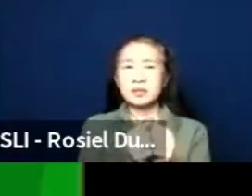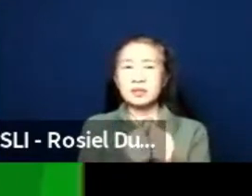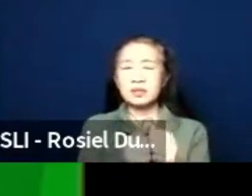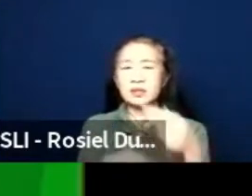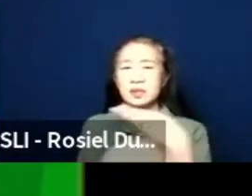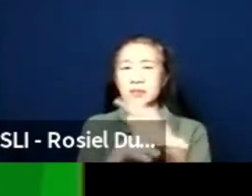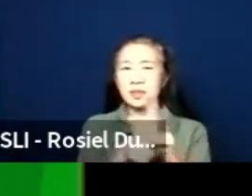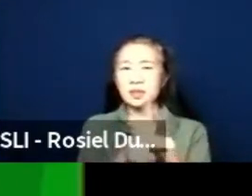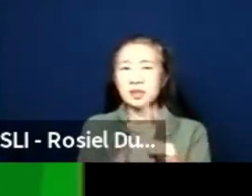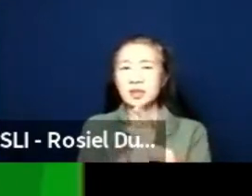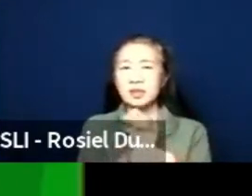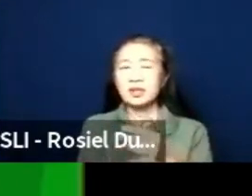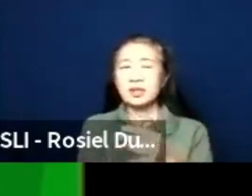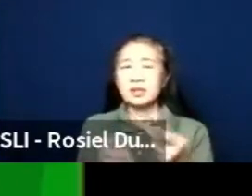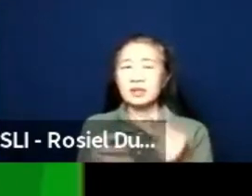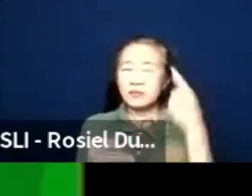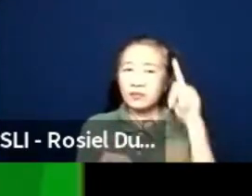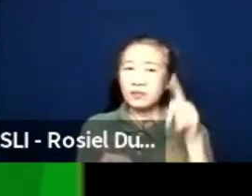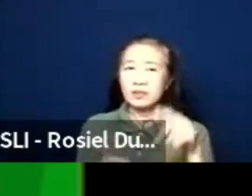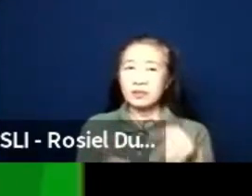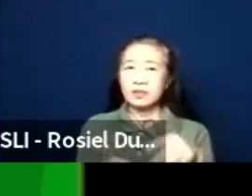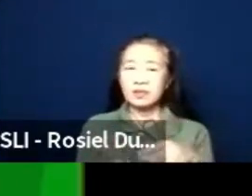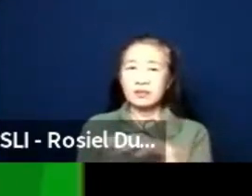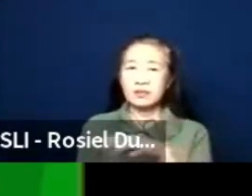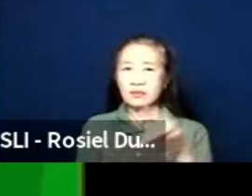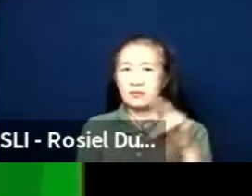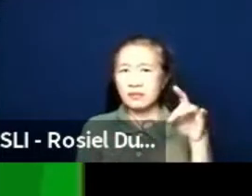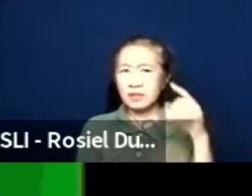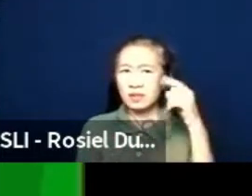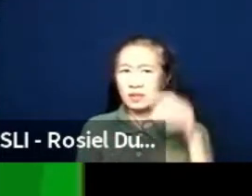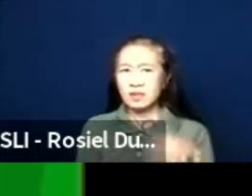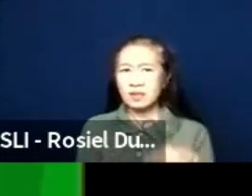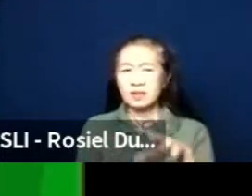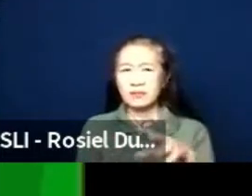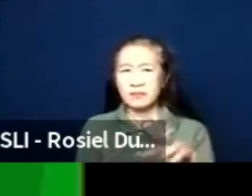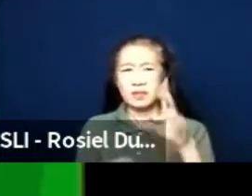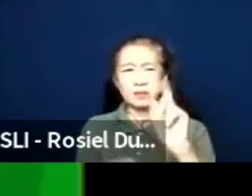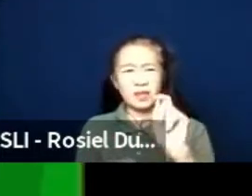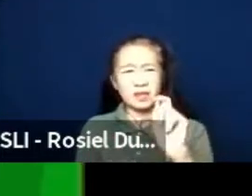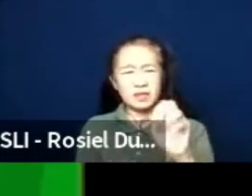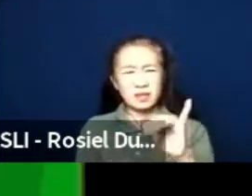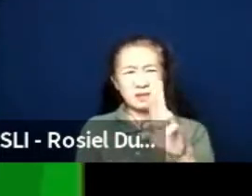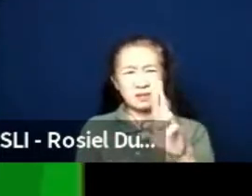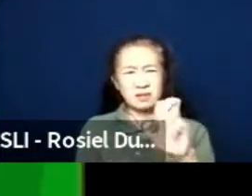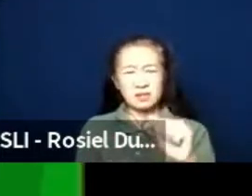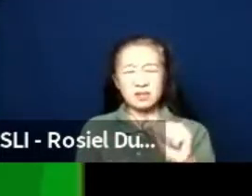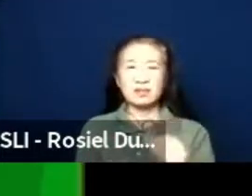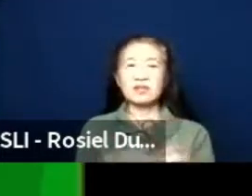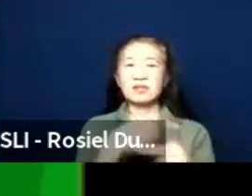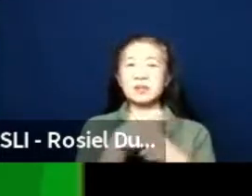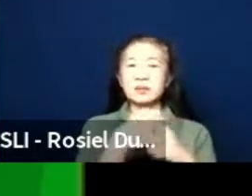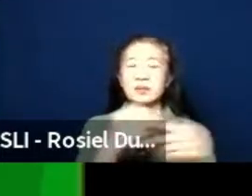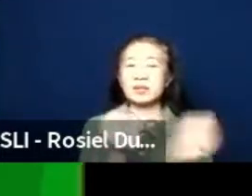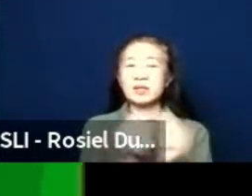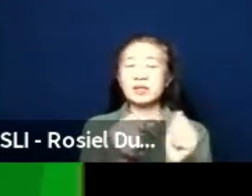kit or sealant for your tires, for flat tires. Keep an extra mobility device such as cane or walker